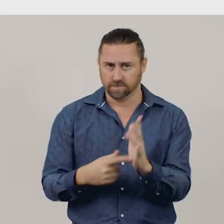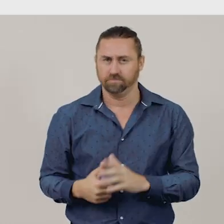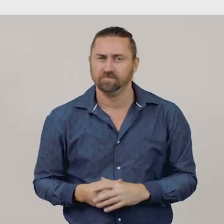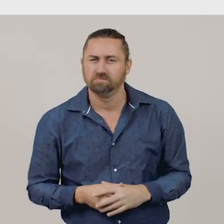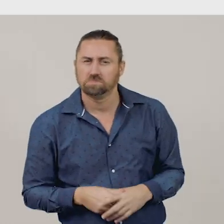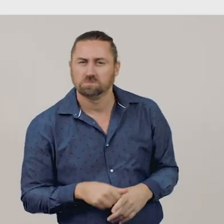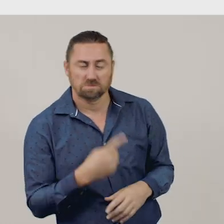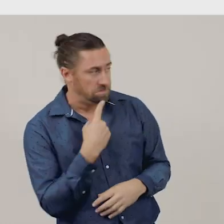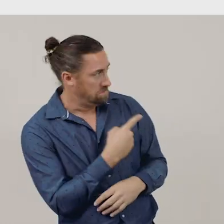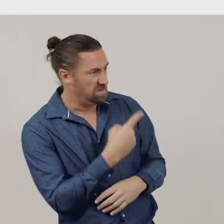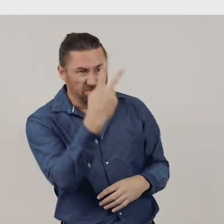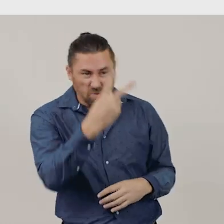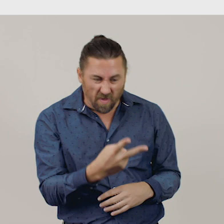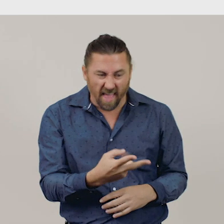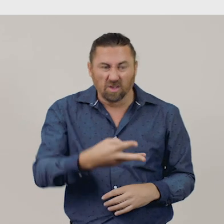want to multiply